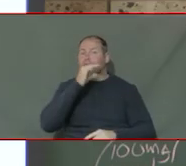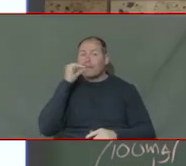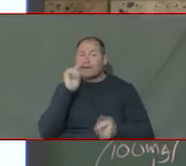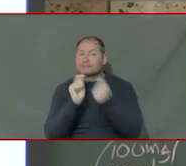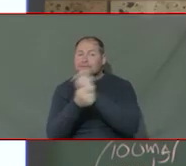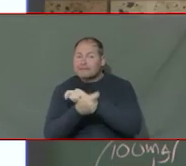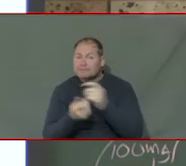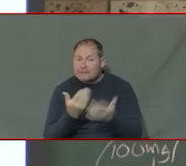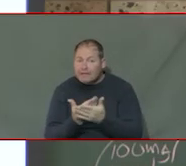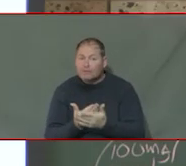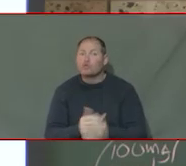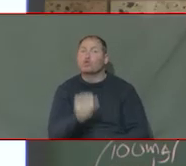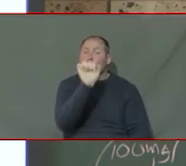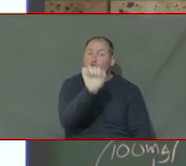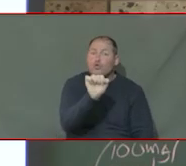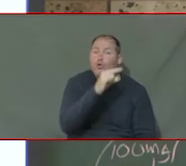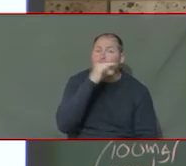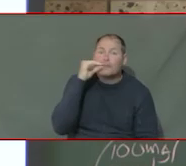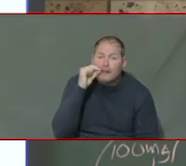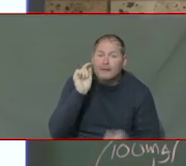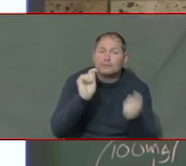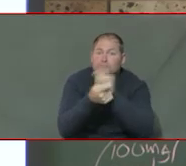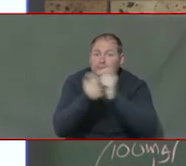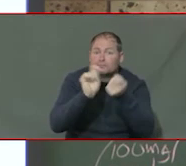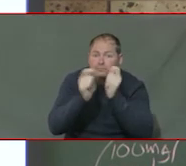two different people. You can't call